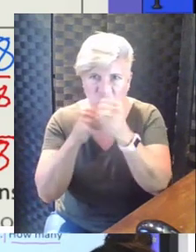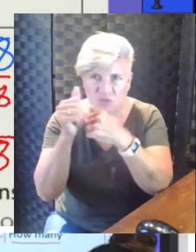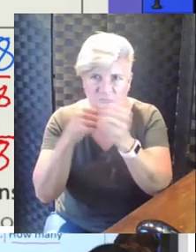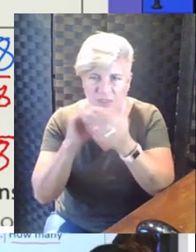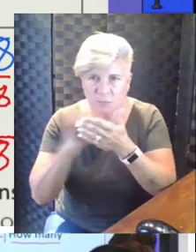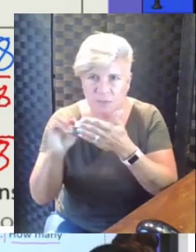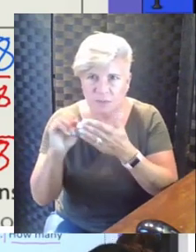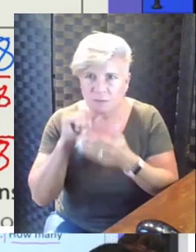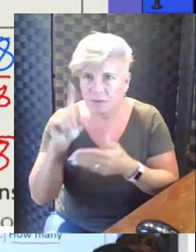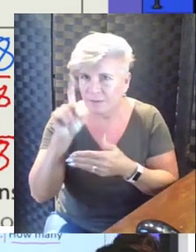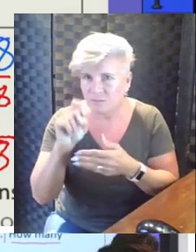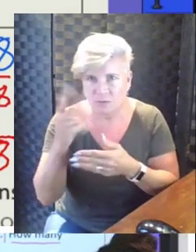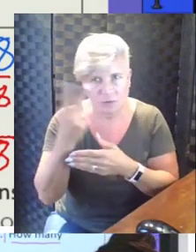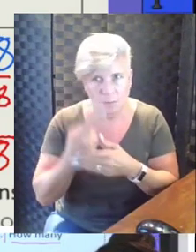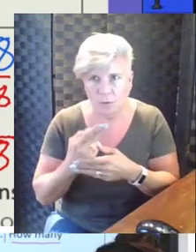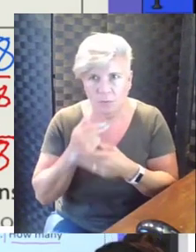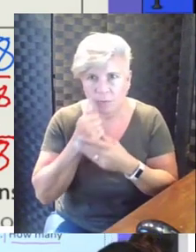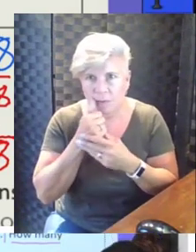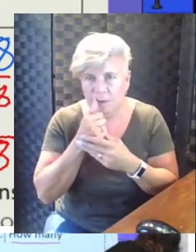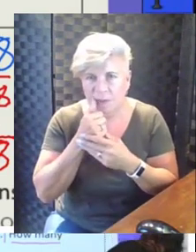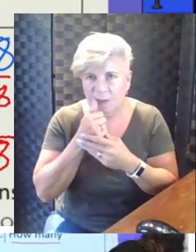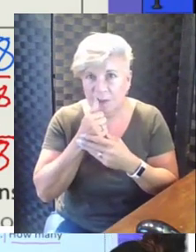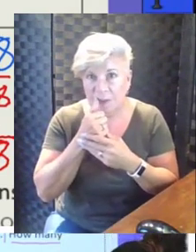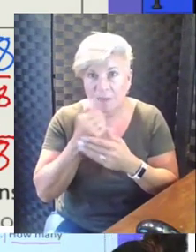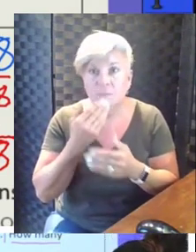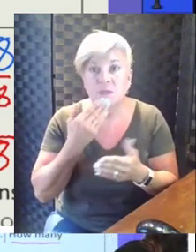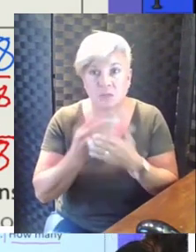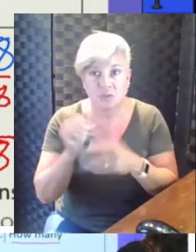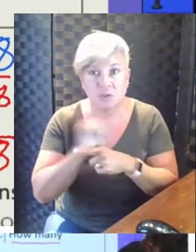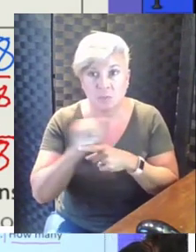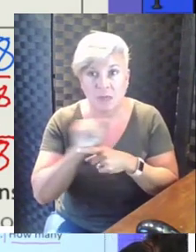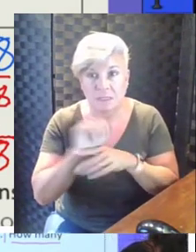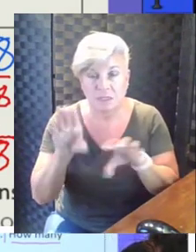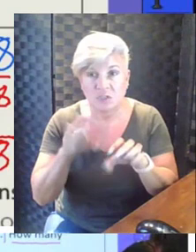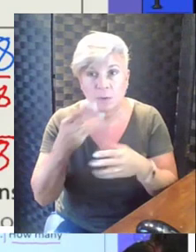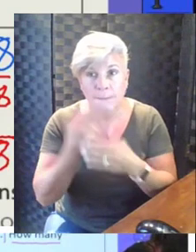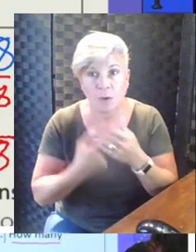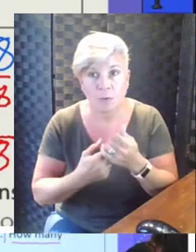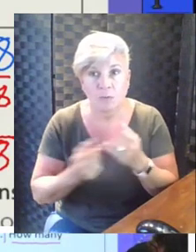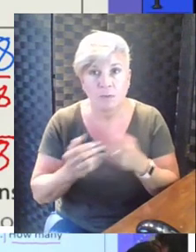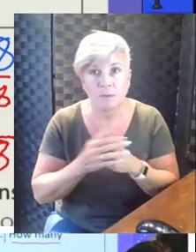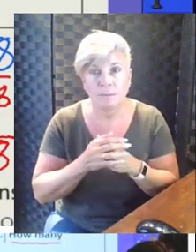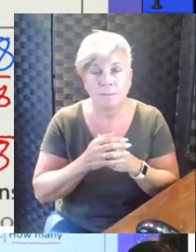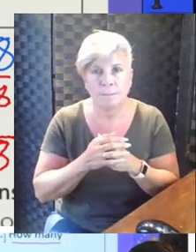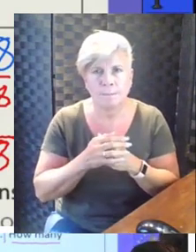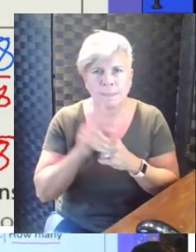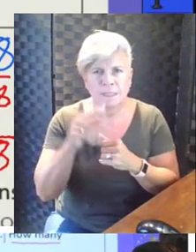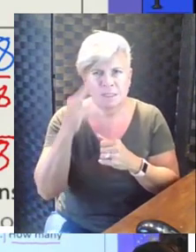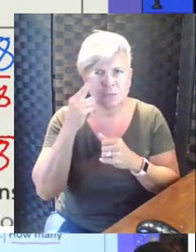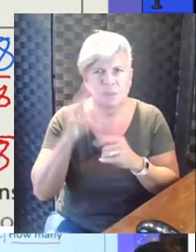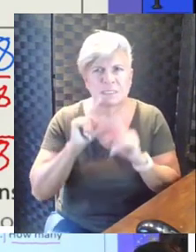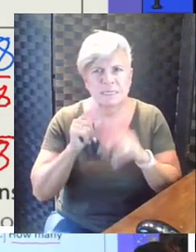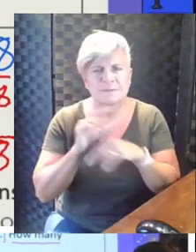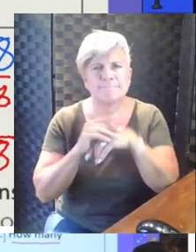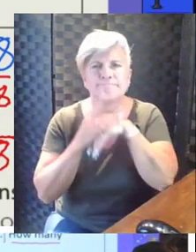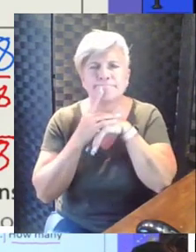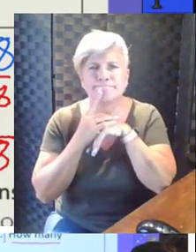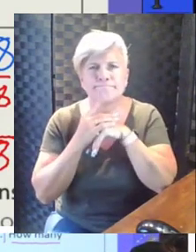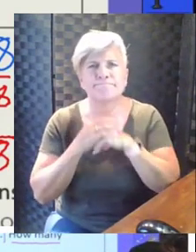written down. You don't have to do both, but it's good practice to do both. Is this a reasonable